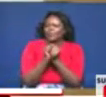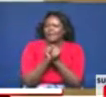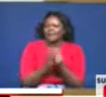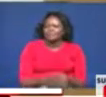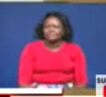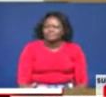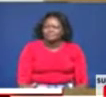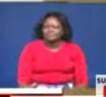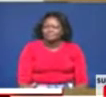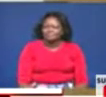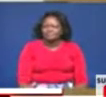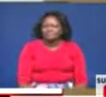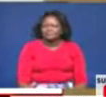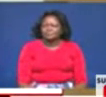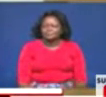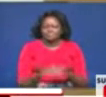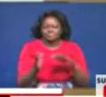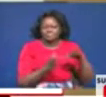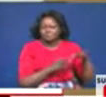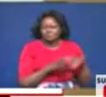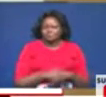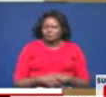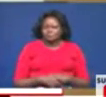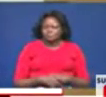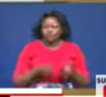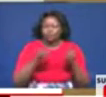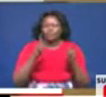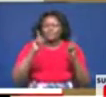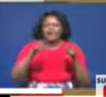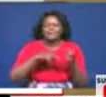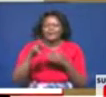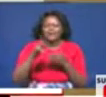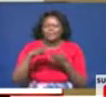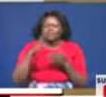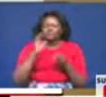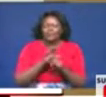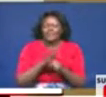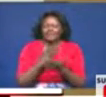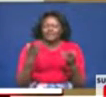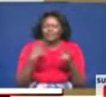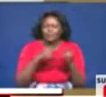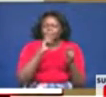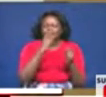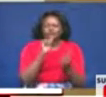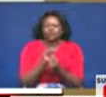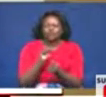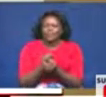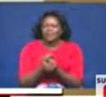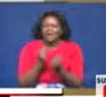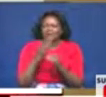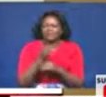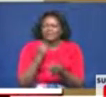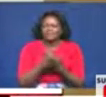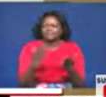Well, let's now get the latest on that story. You will have to pay more for a number of goods from October 1st following the gazettement